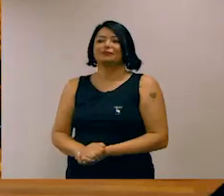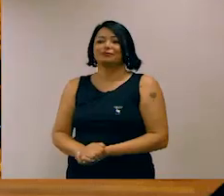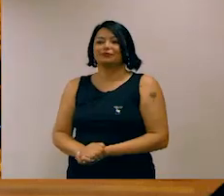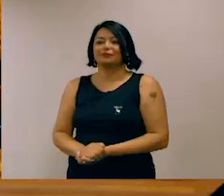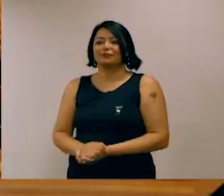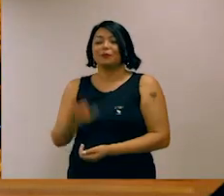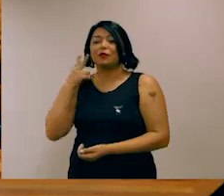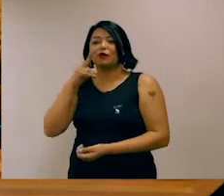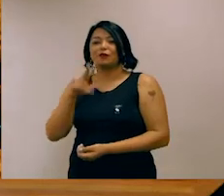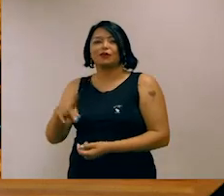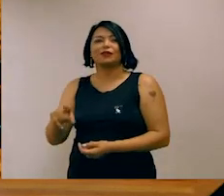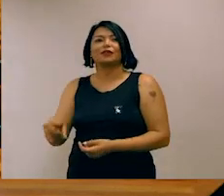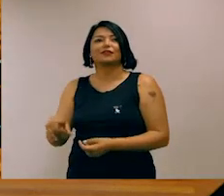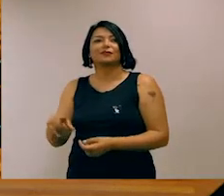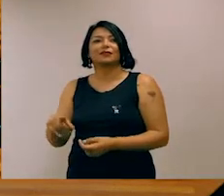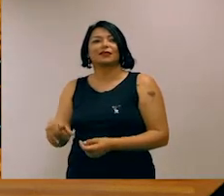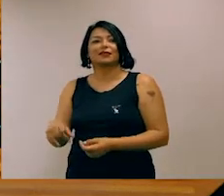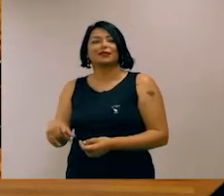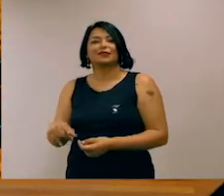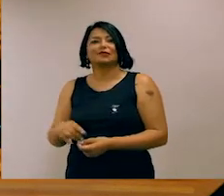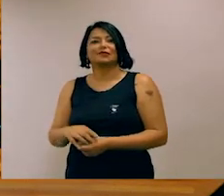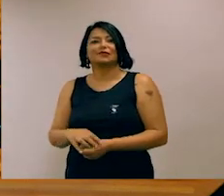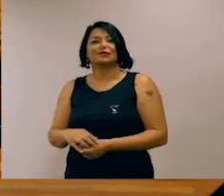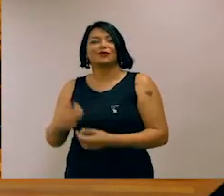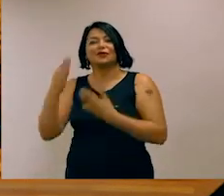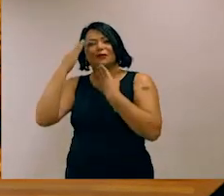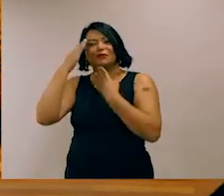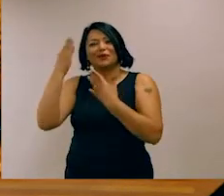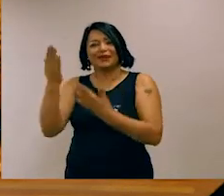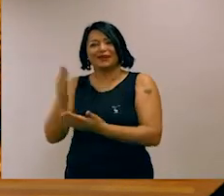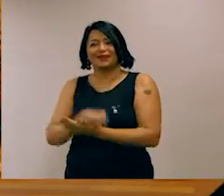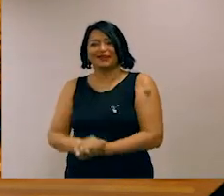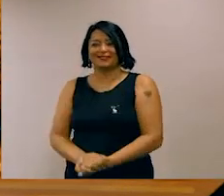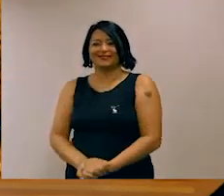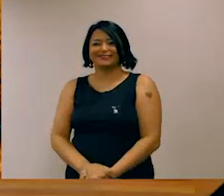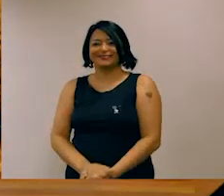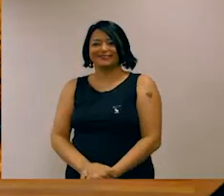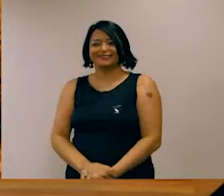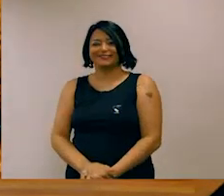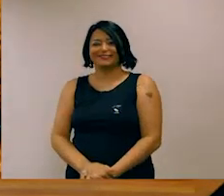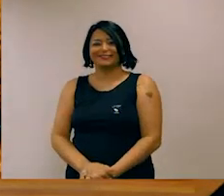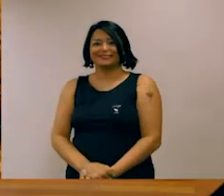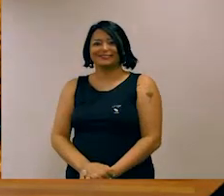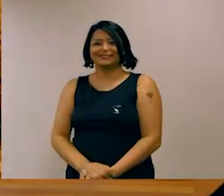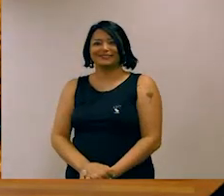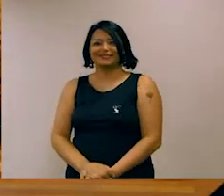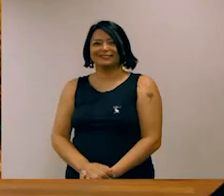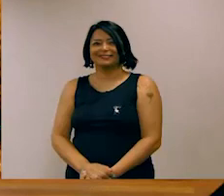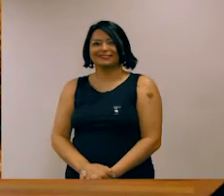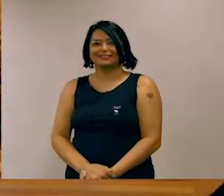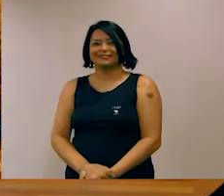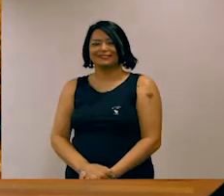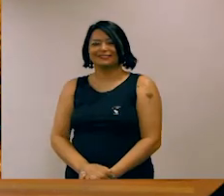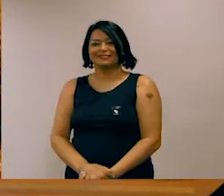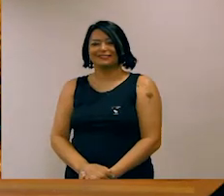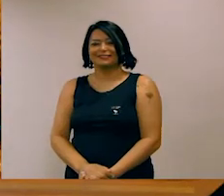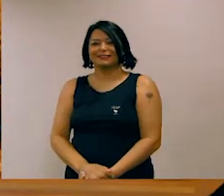you can help with that. Yeah, very interesting. Thank you. I don't know if we have any time, 3 minutes